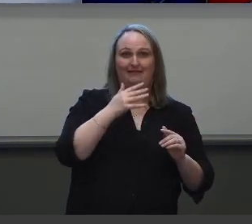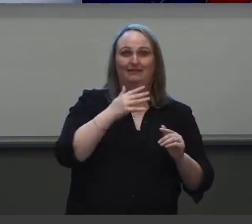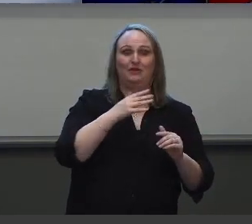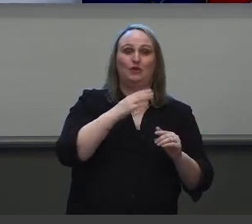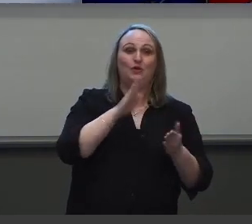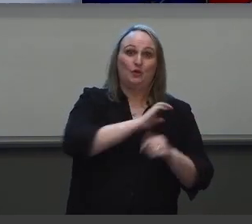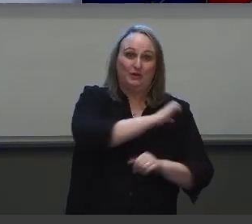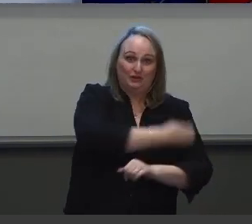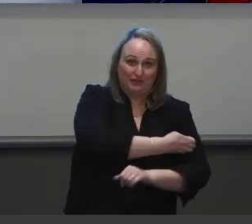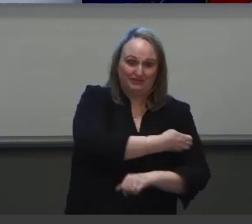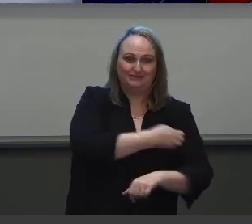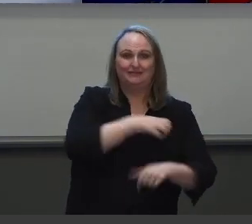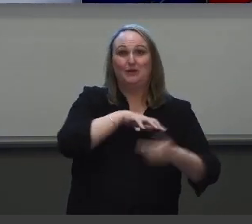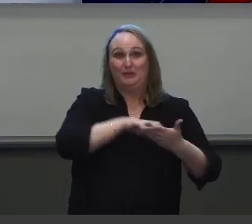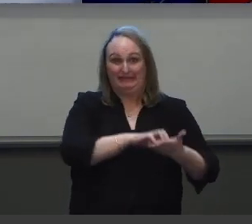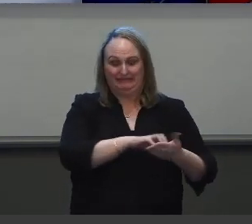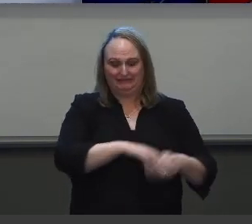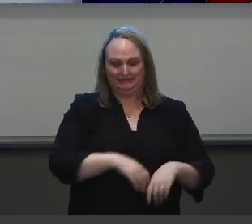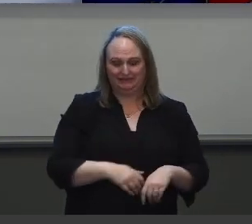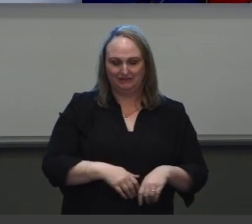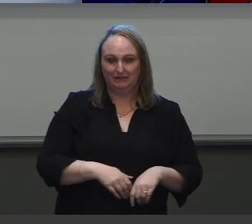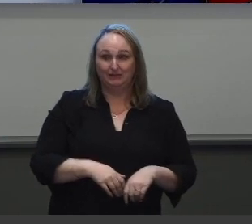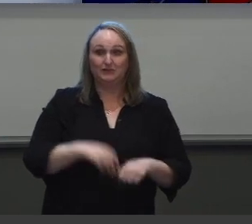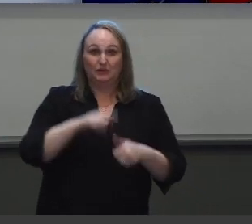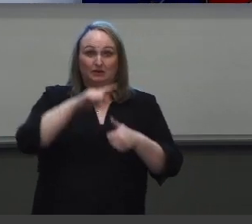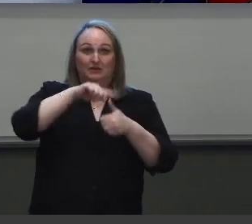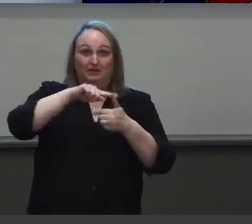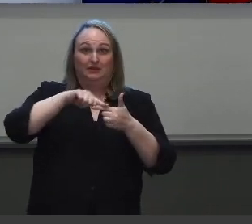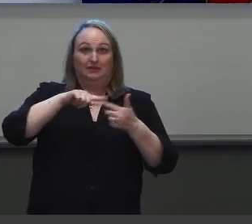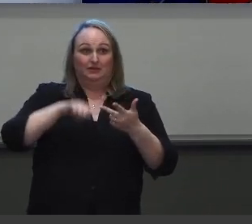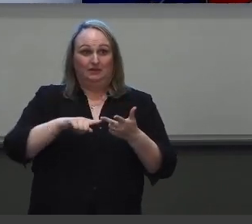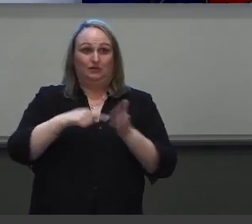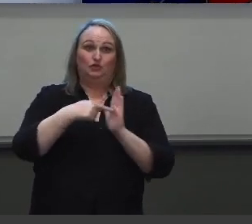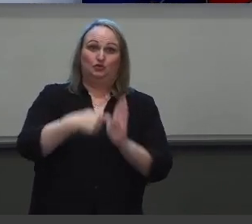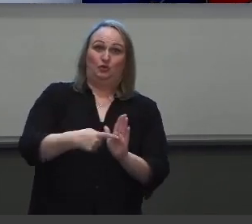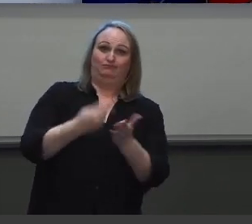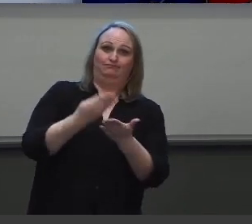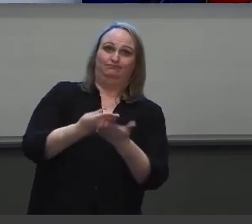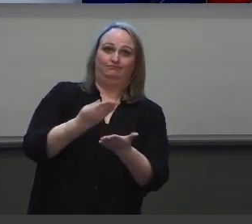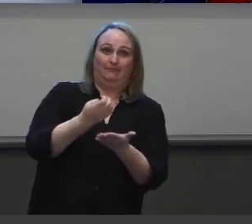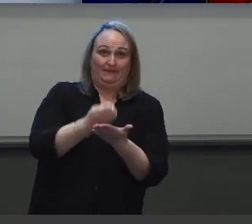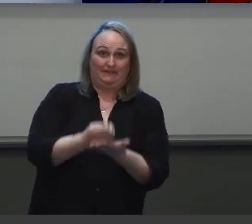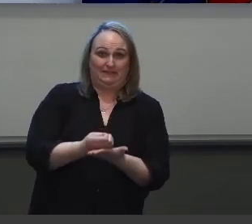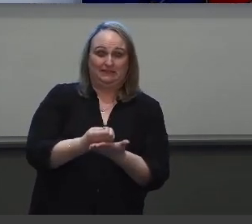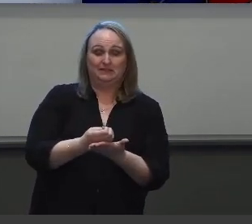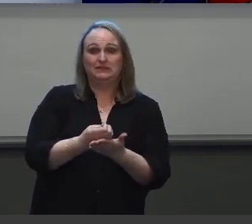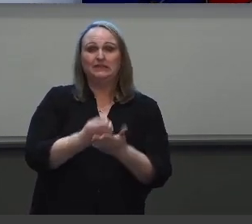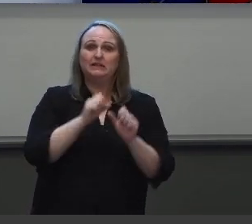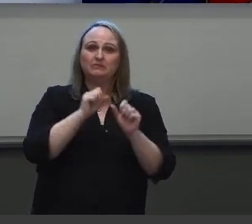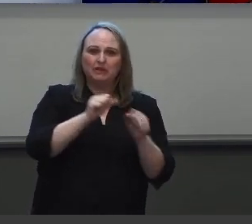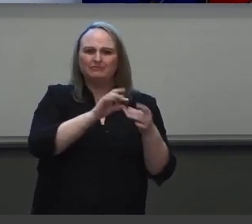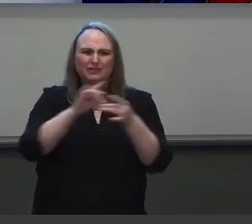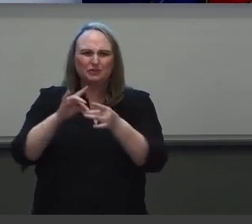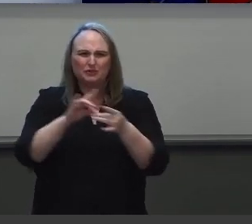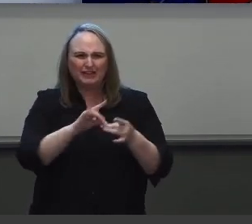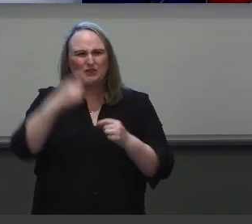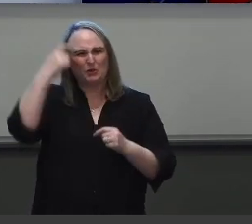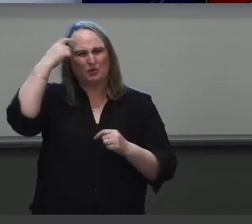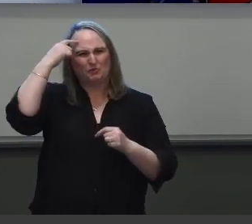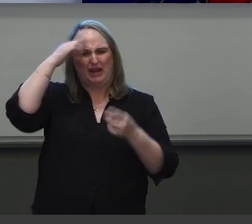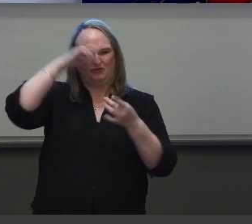So together, these relationships provide strong evidence for this interconnection or these brain